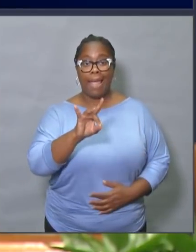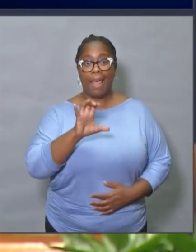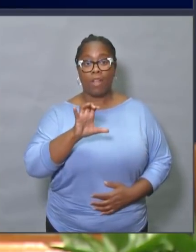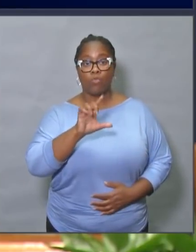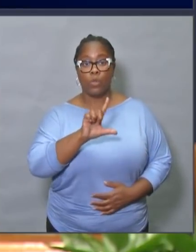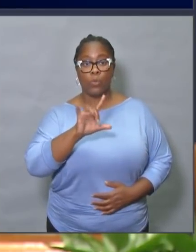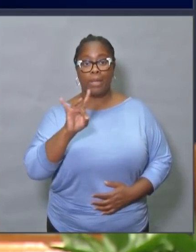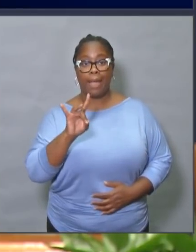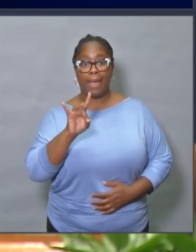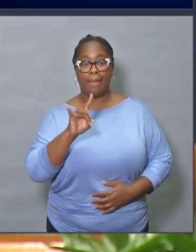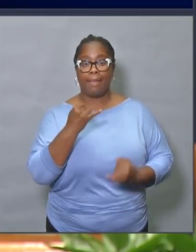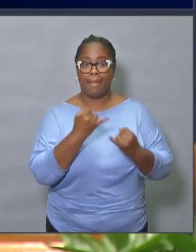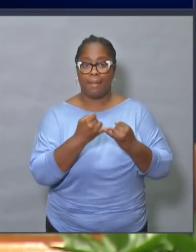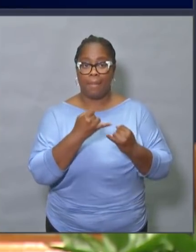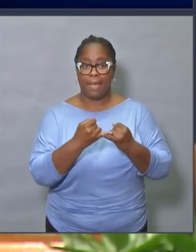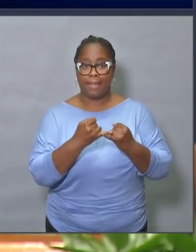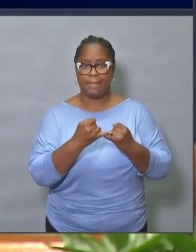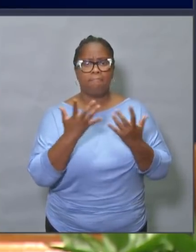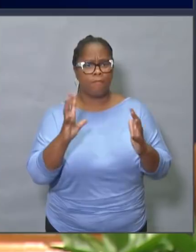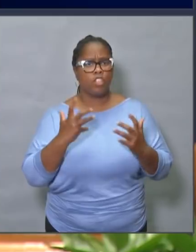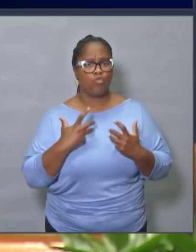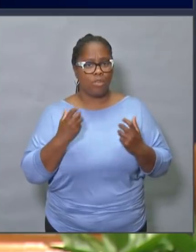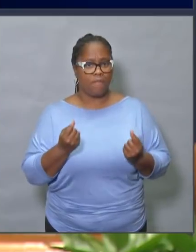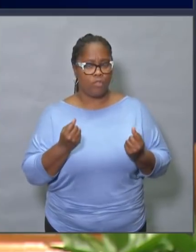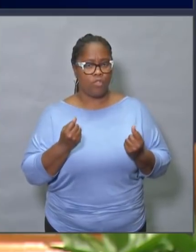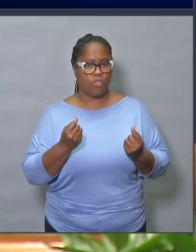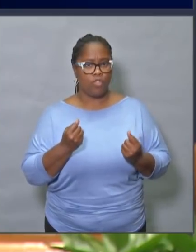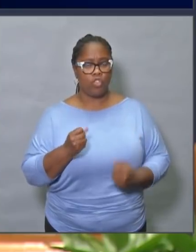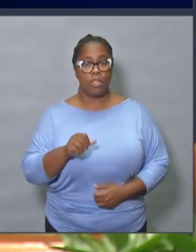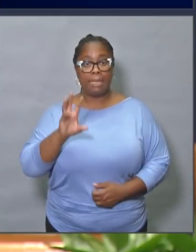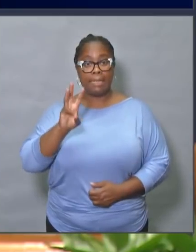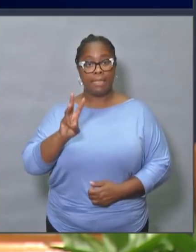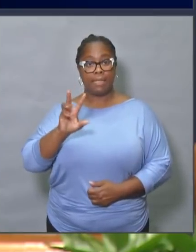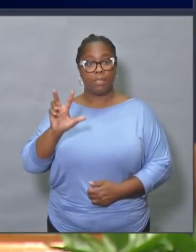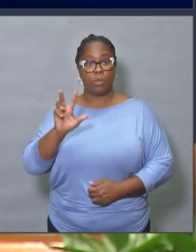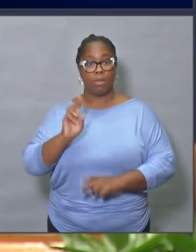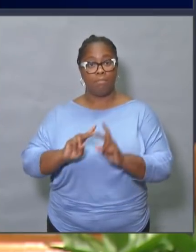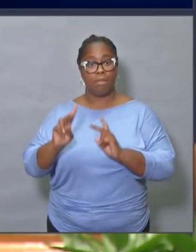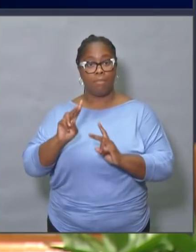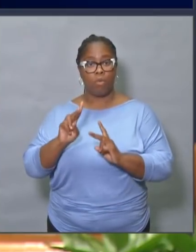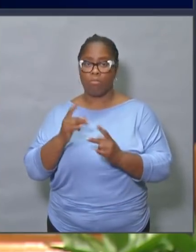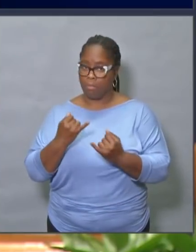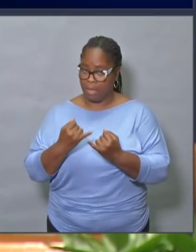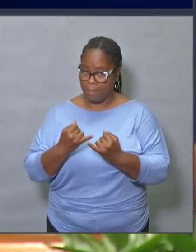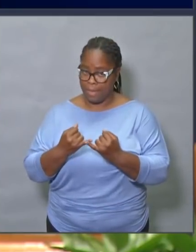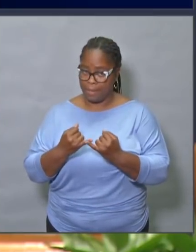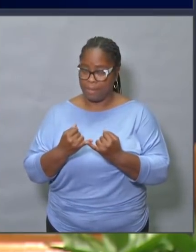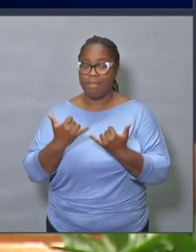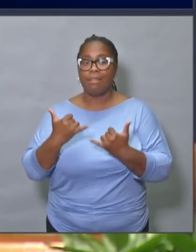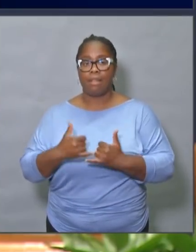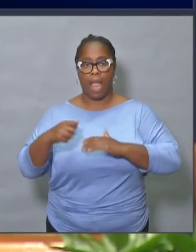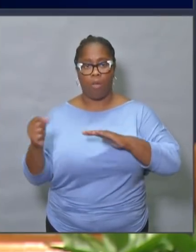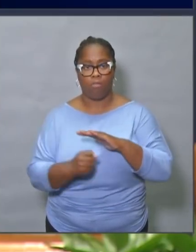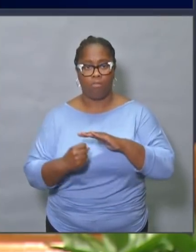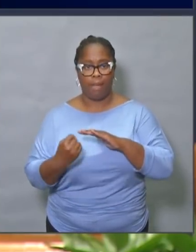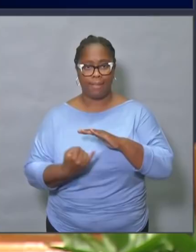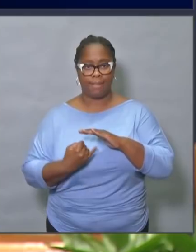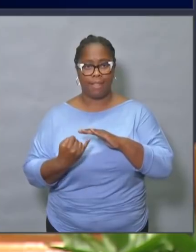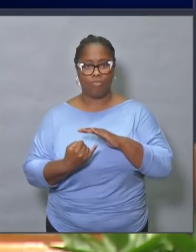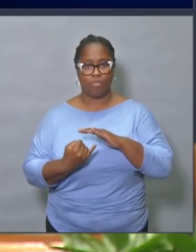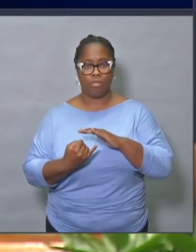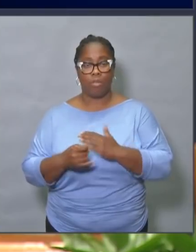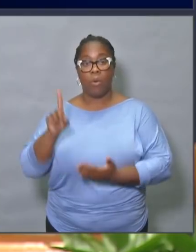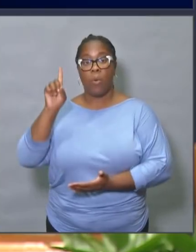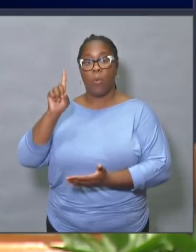828 people who are incarcerated and have recovered, 63 people who are incarcerated and are in isolation, and